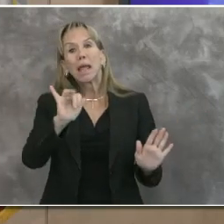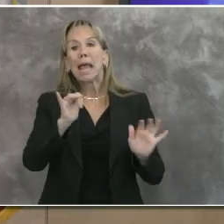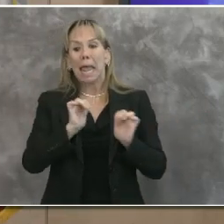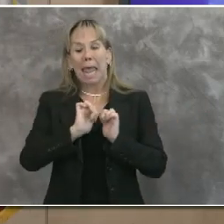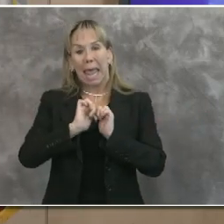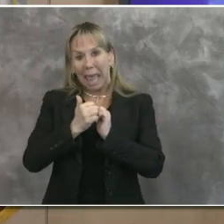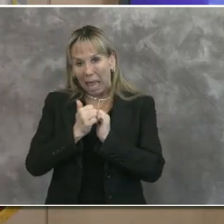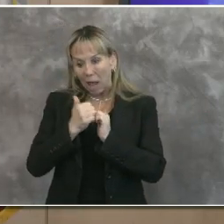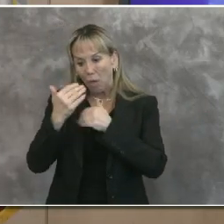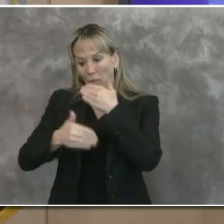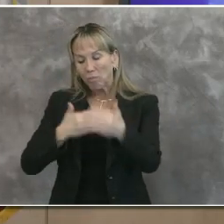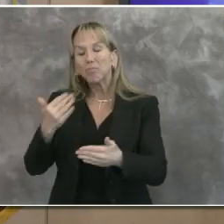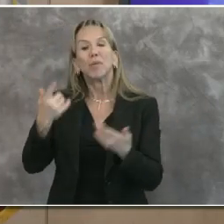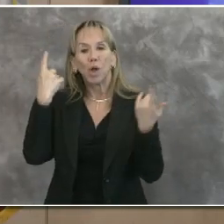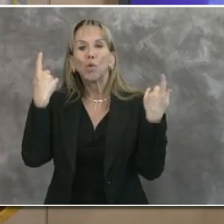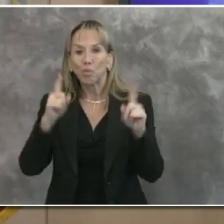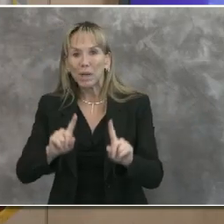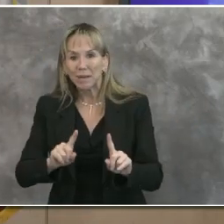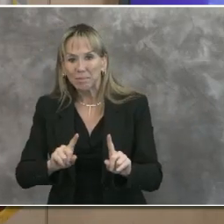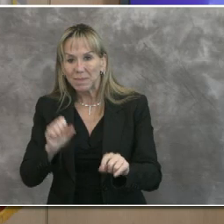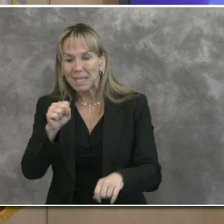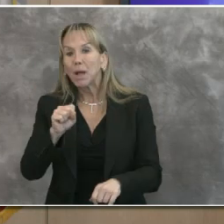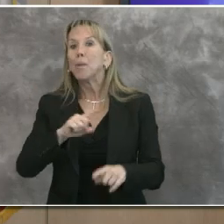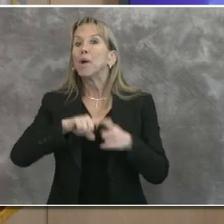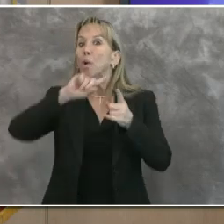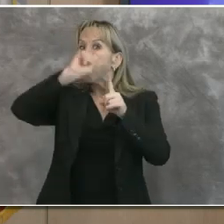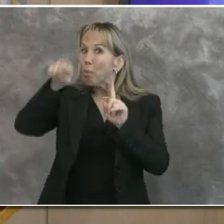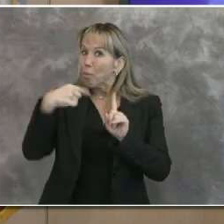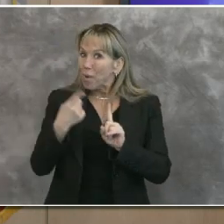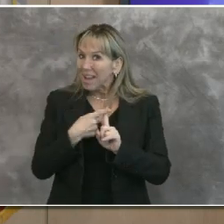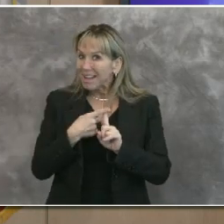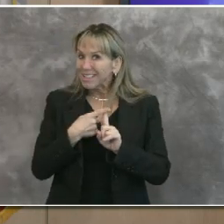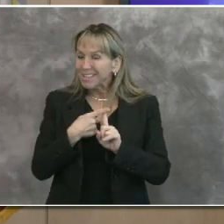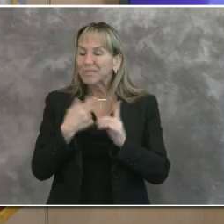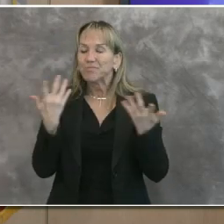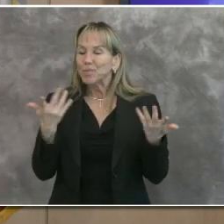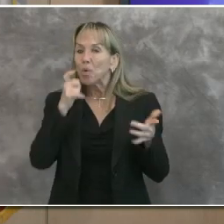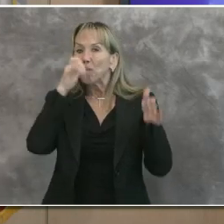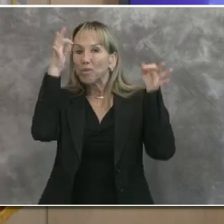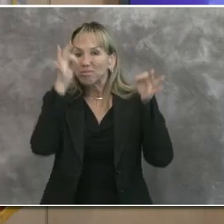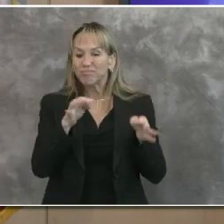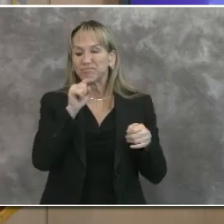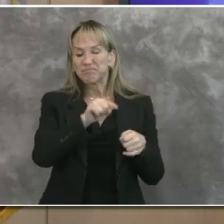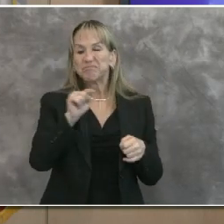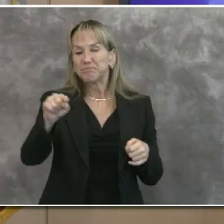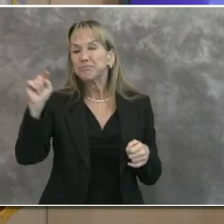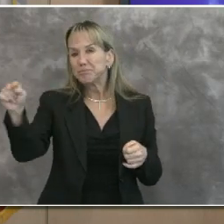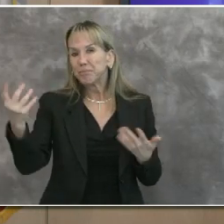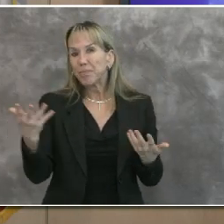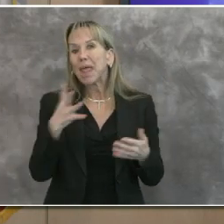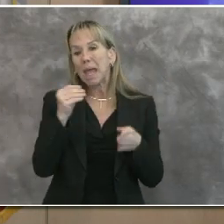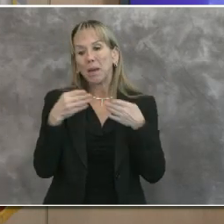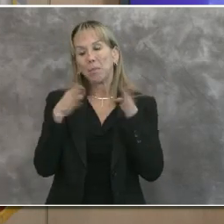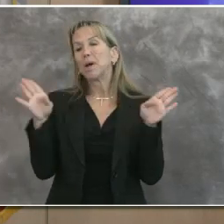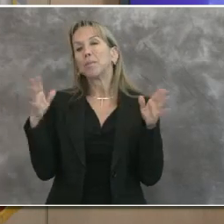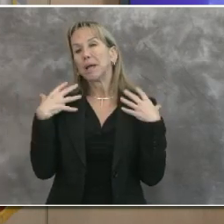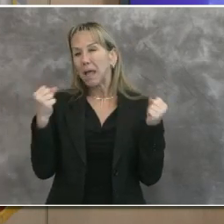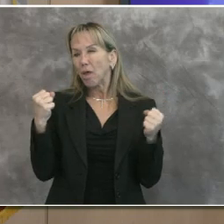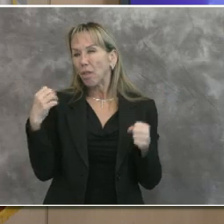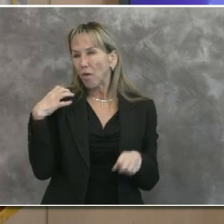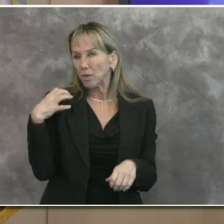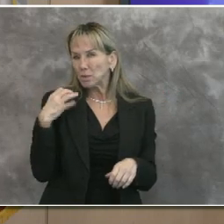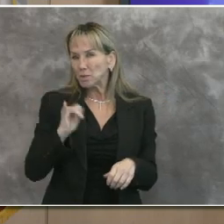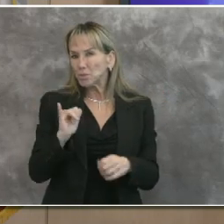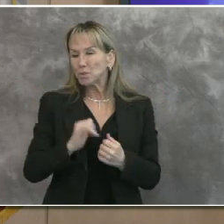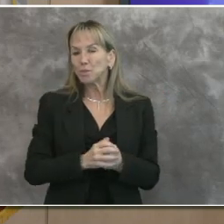how they would do it. The when, as that was put in that same press release, would be up to the county and in particular up to our public health officers. So